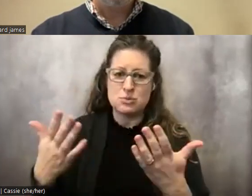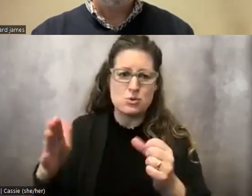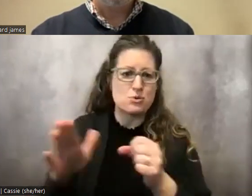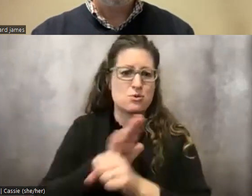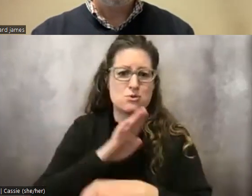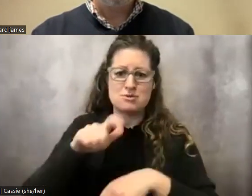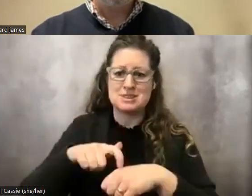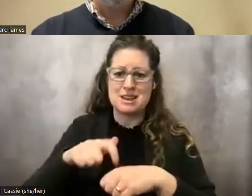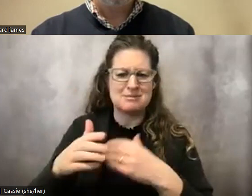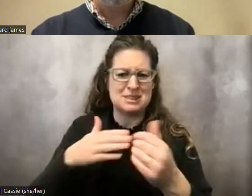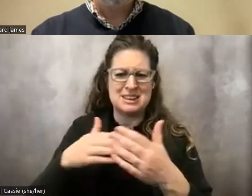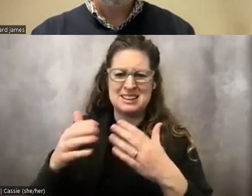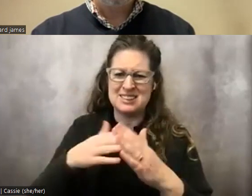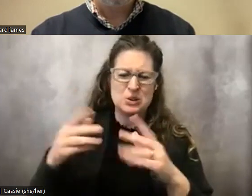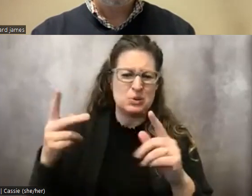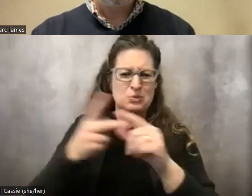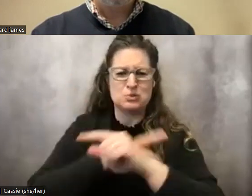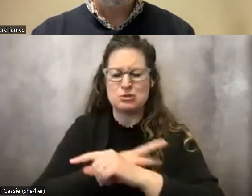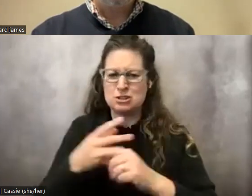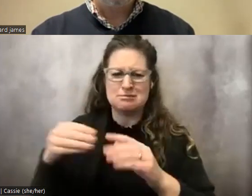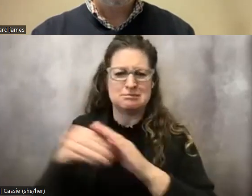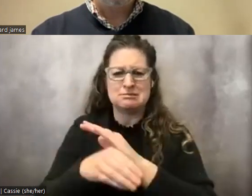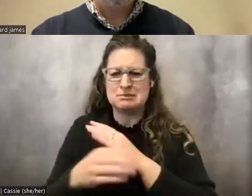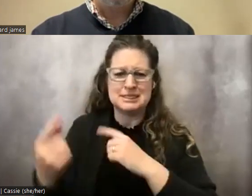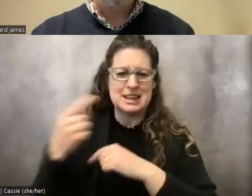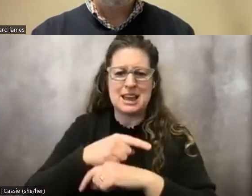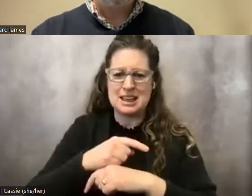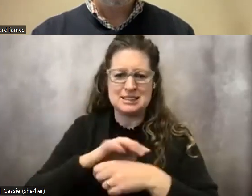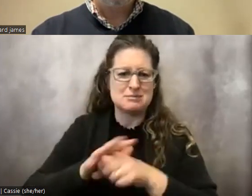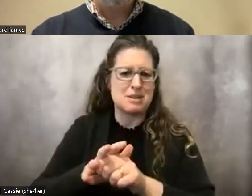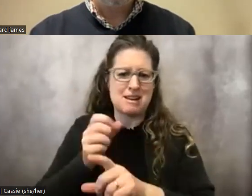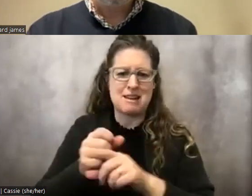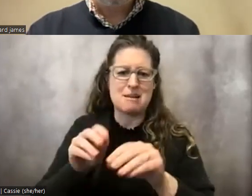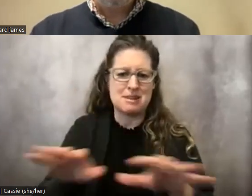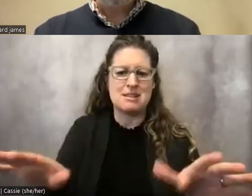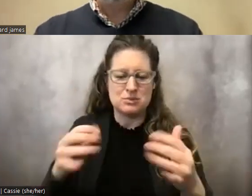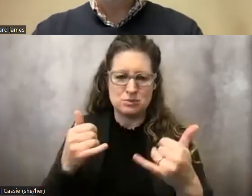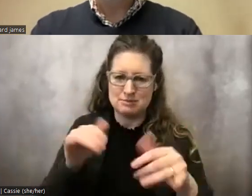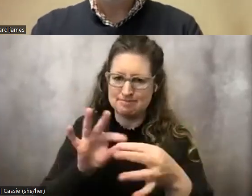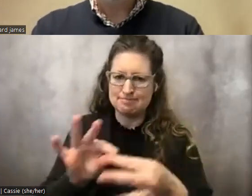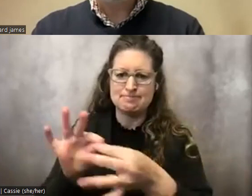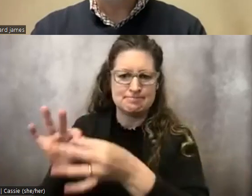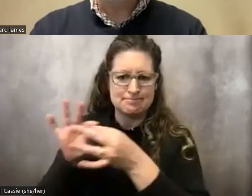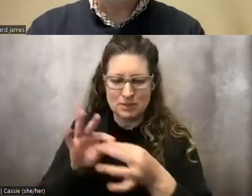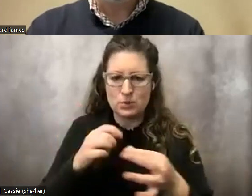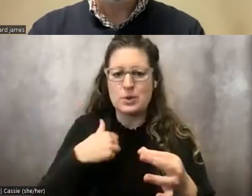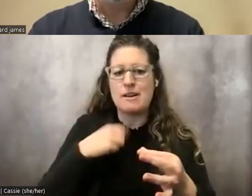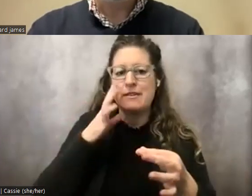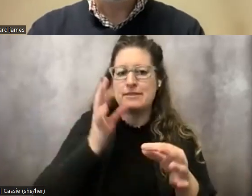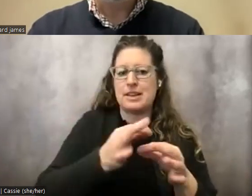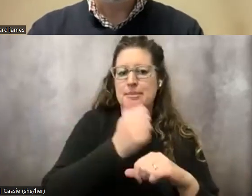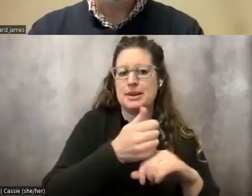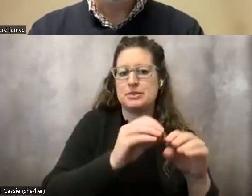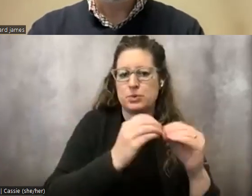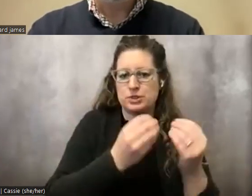of the pandemic, we had to figure out ways to bridge the gap between our faith-based organization